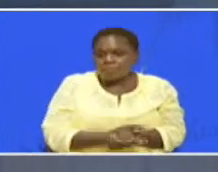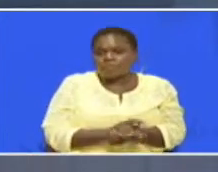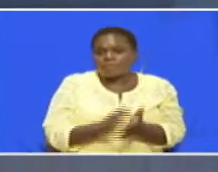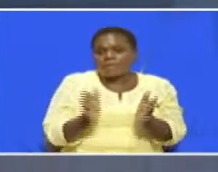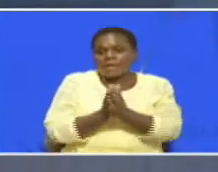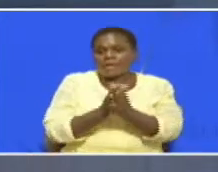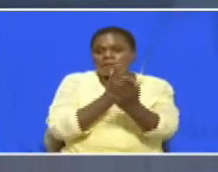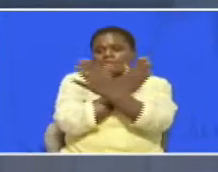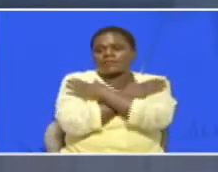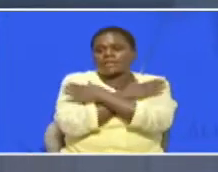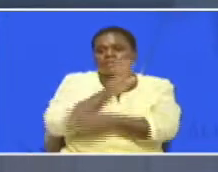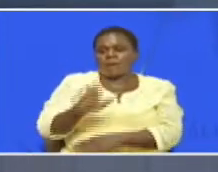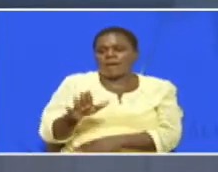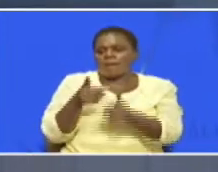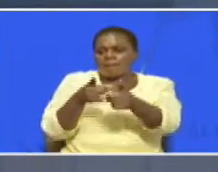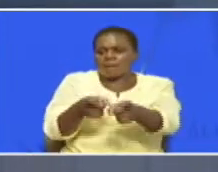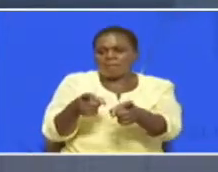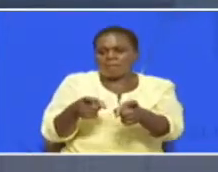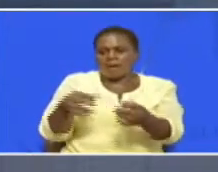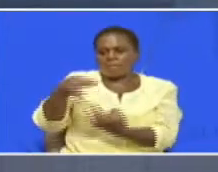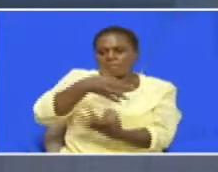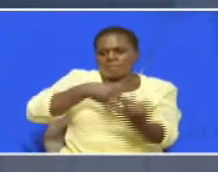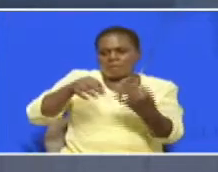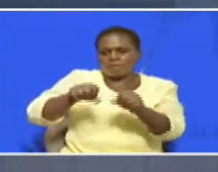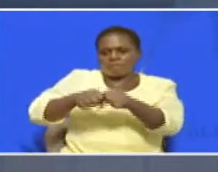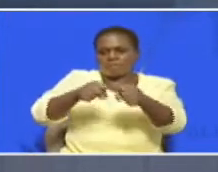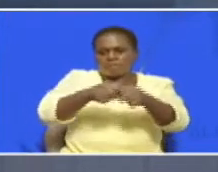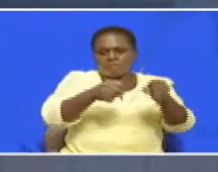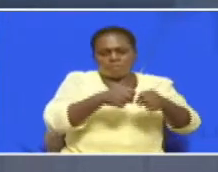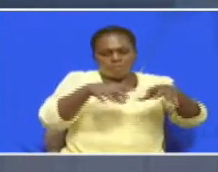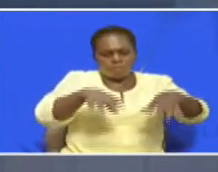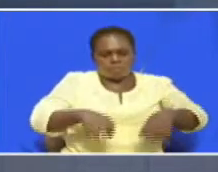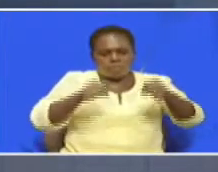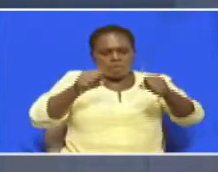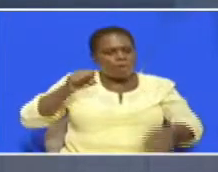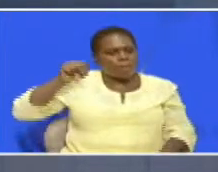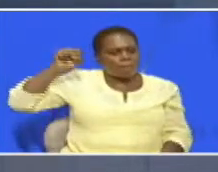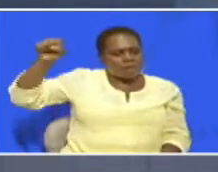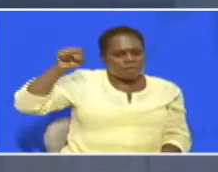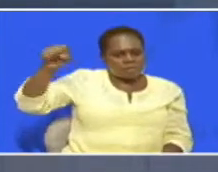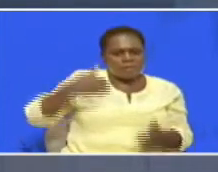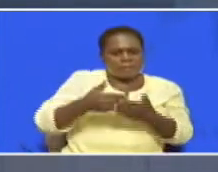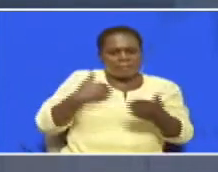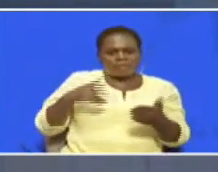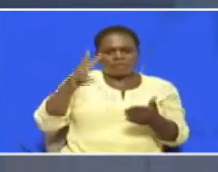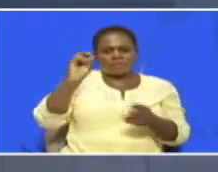his allies, who have accused the foundation of meddling in the succession politics ahead of the 2022 election.